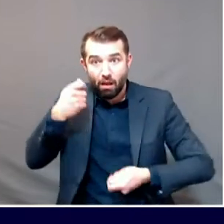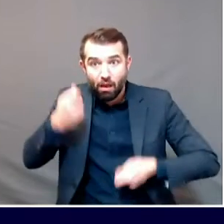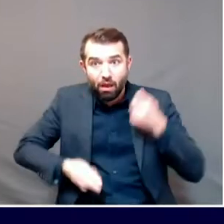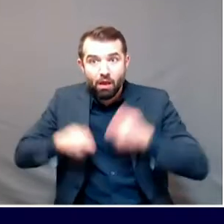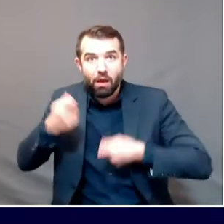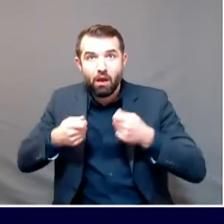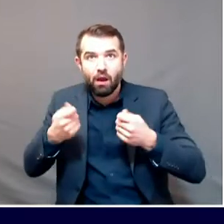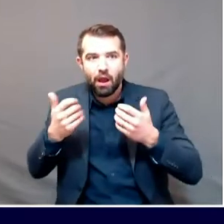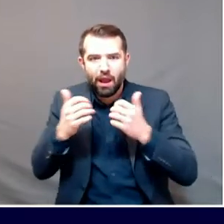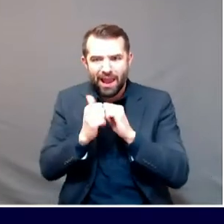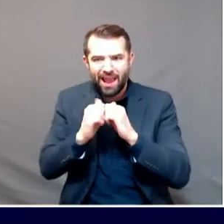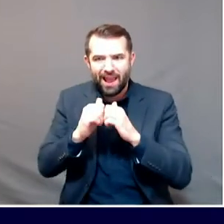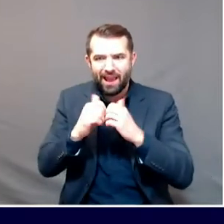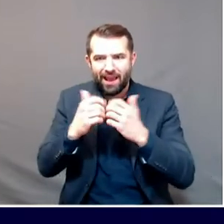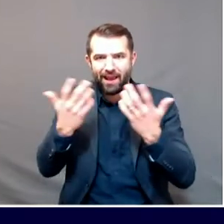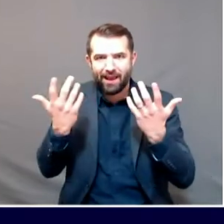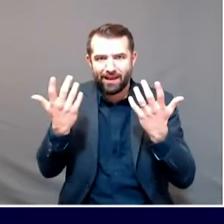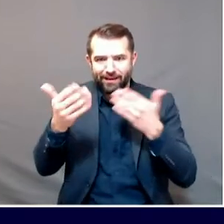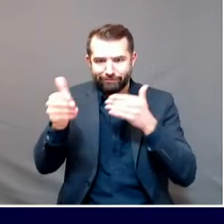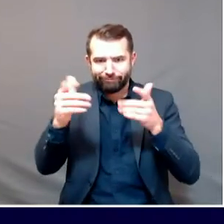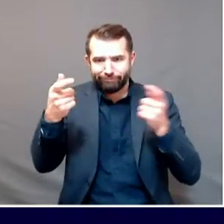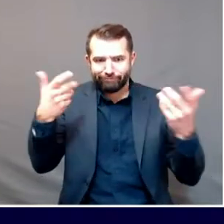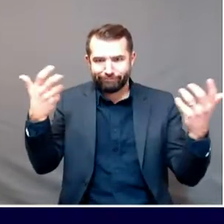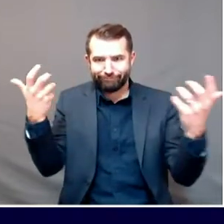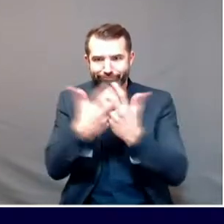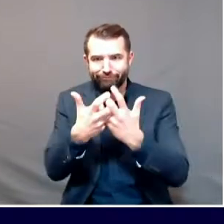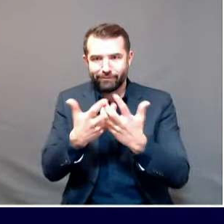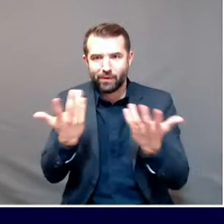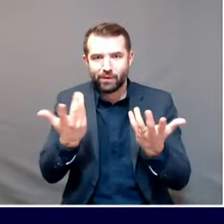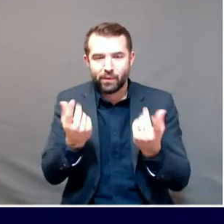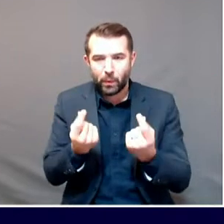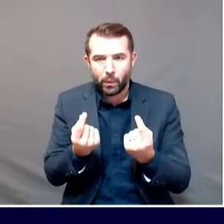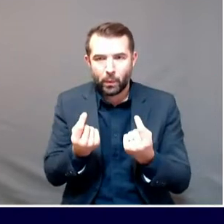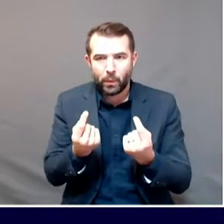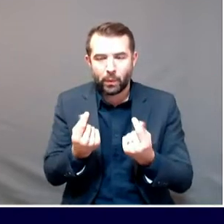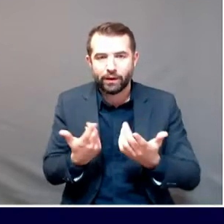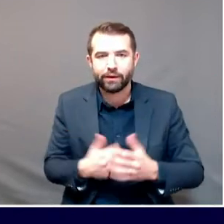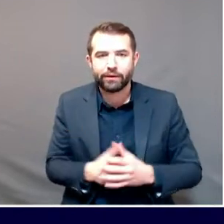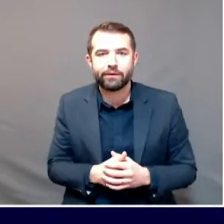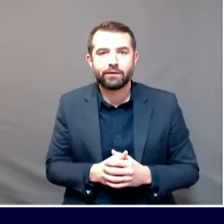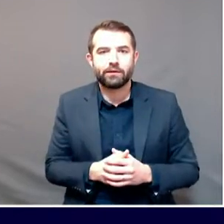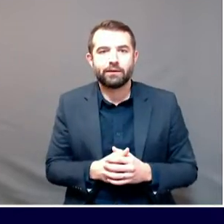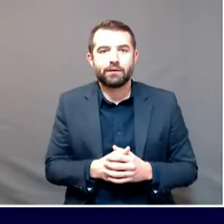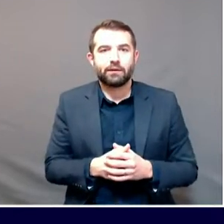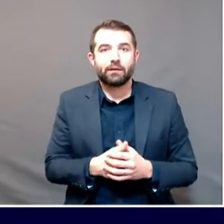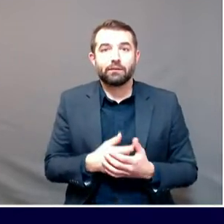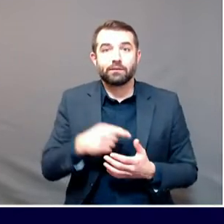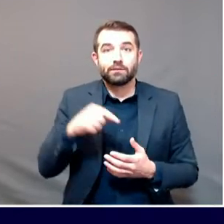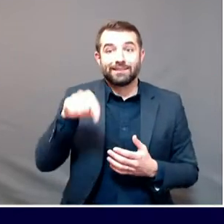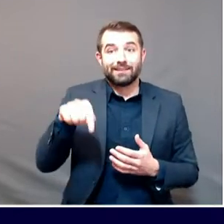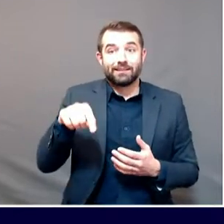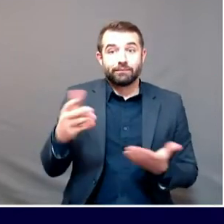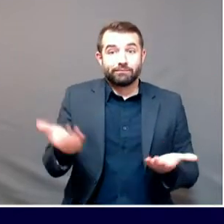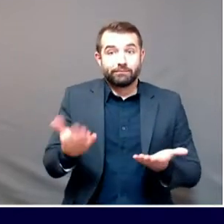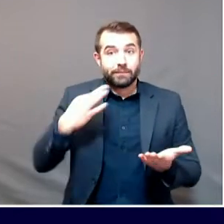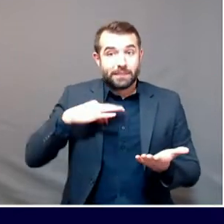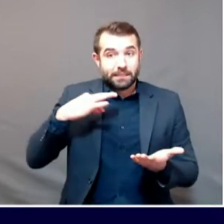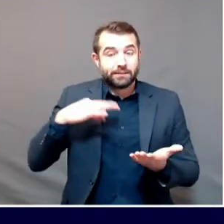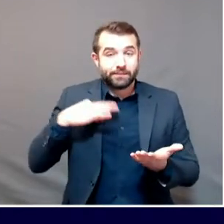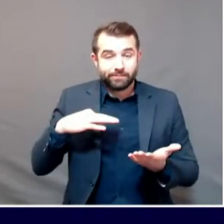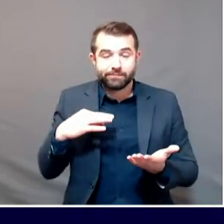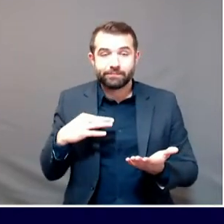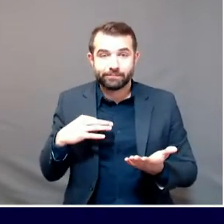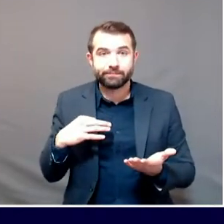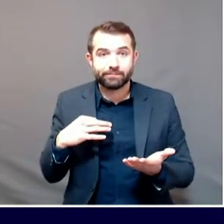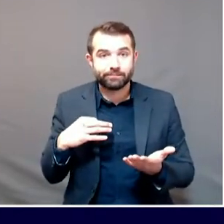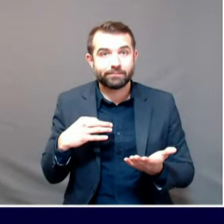Speed in the allocation for the state of Maine, the state had to opt not to activate